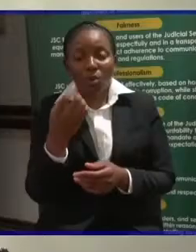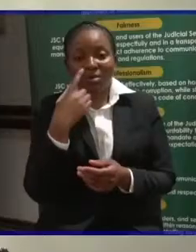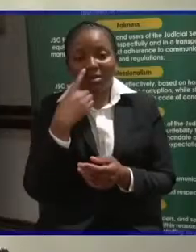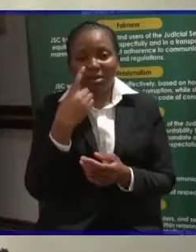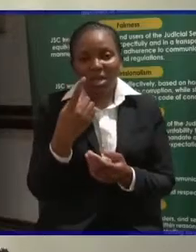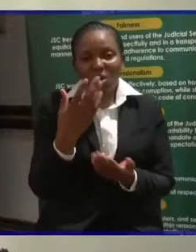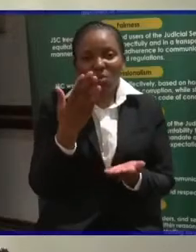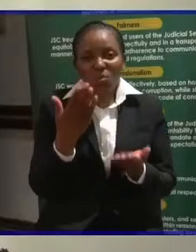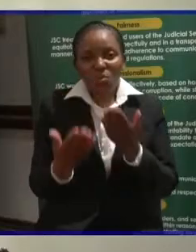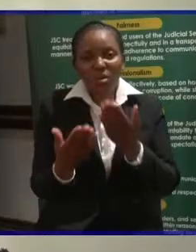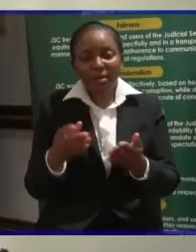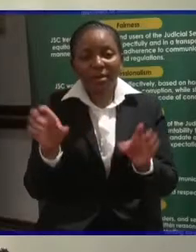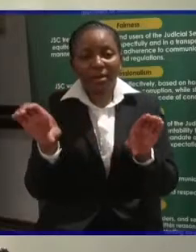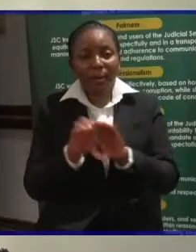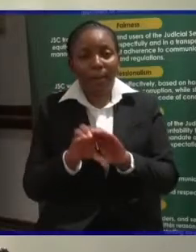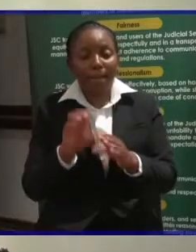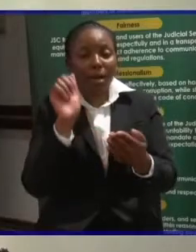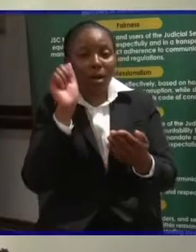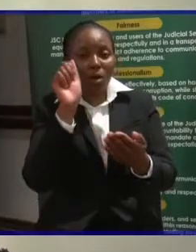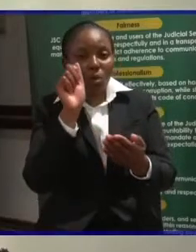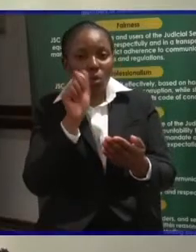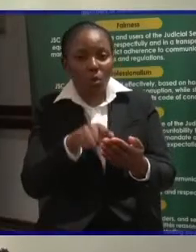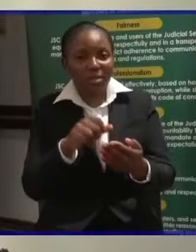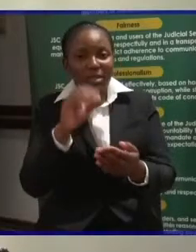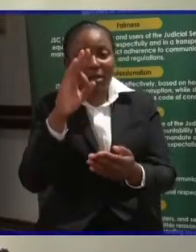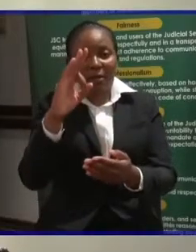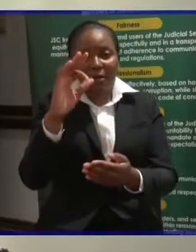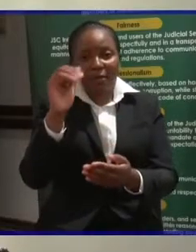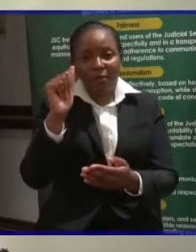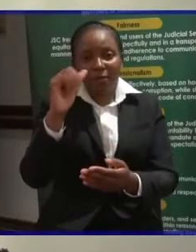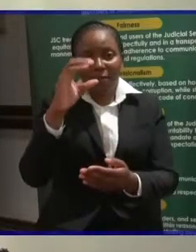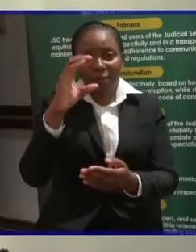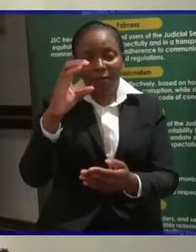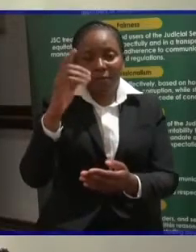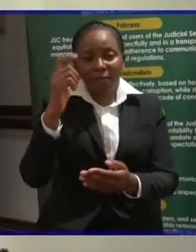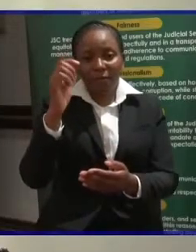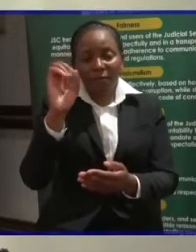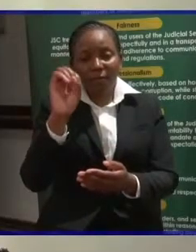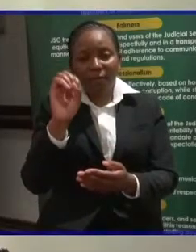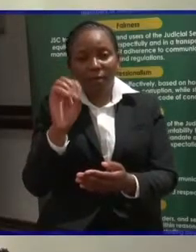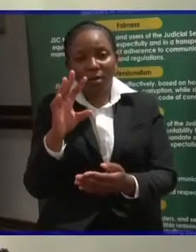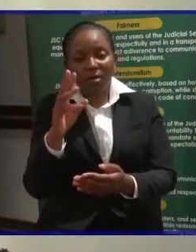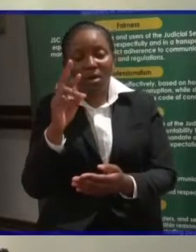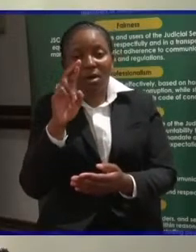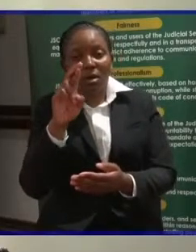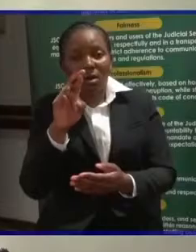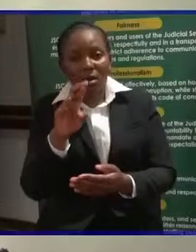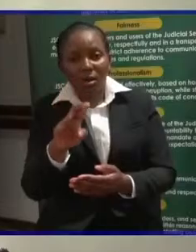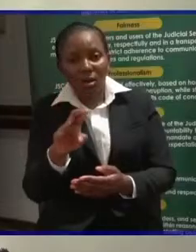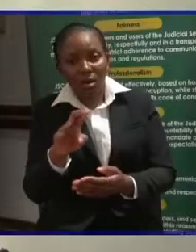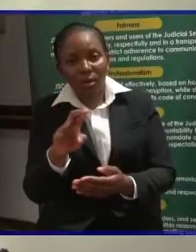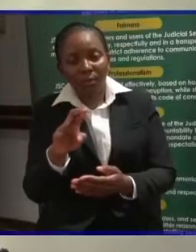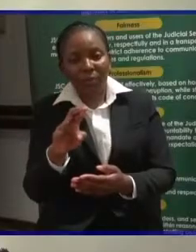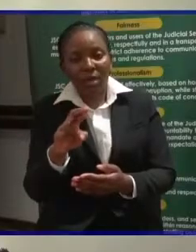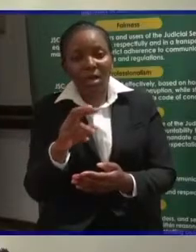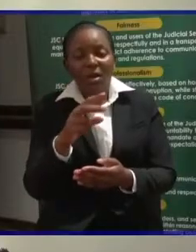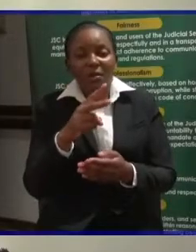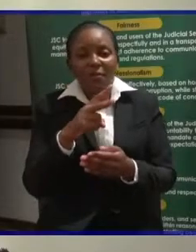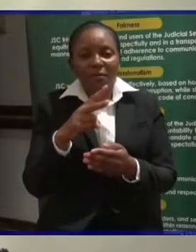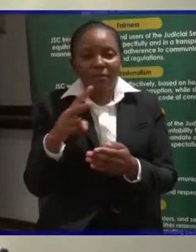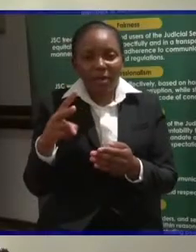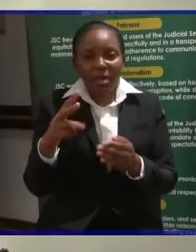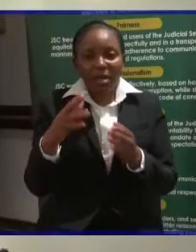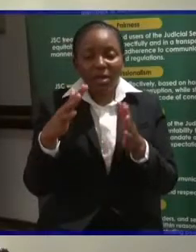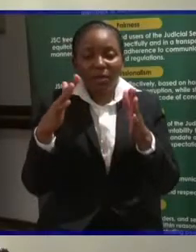the Labour Court's factual findings are, quote, so